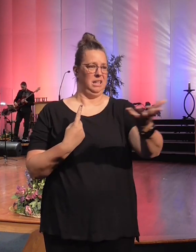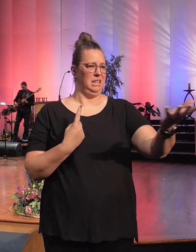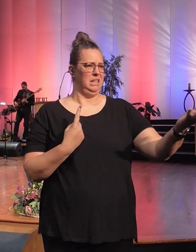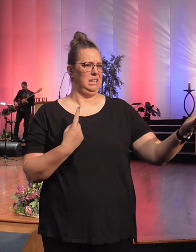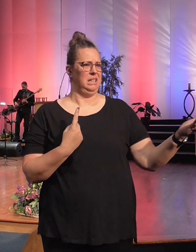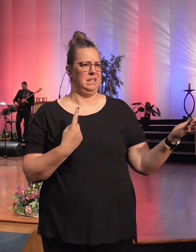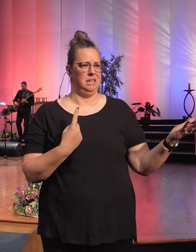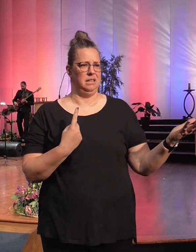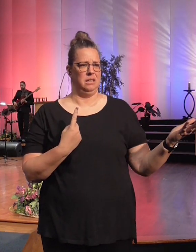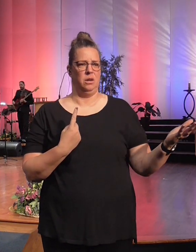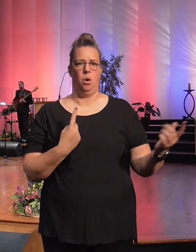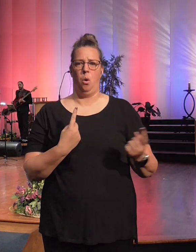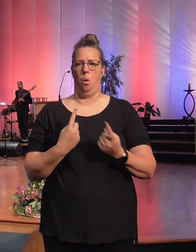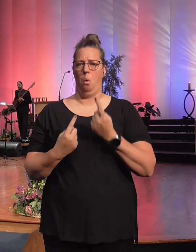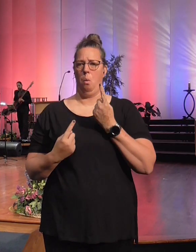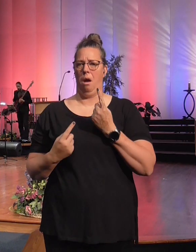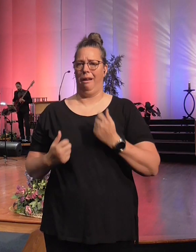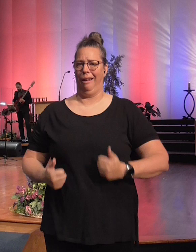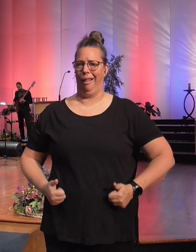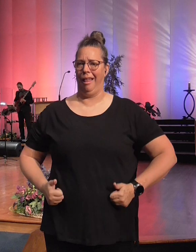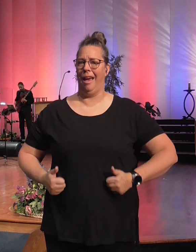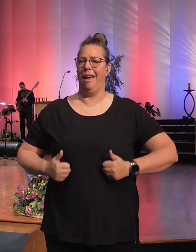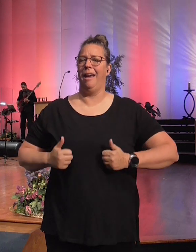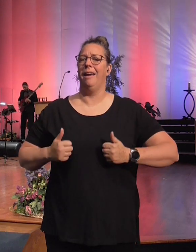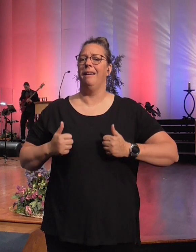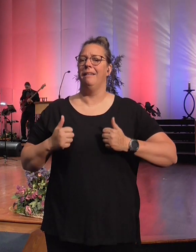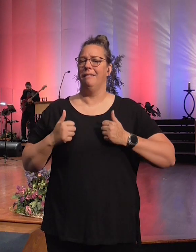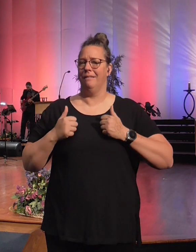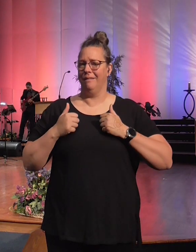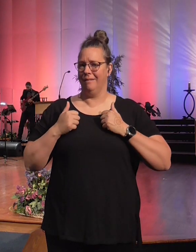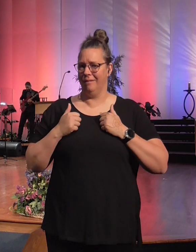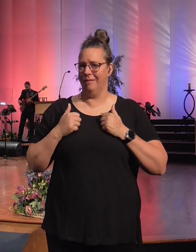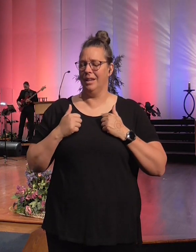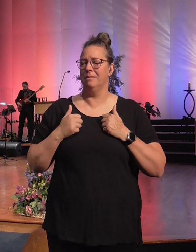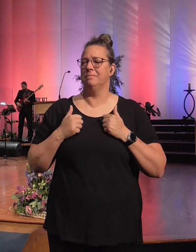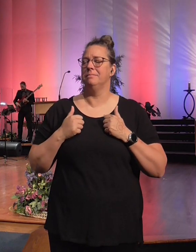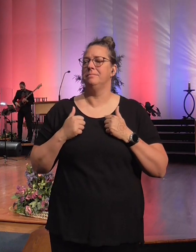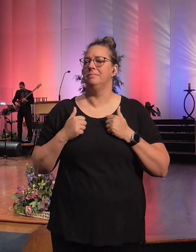one life to live.